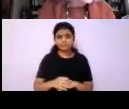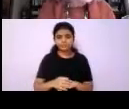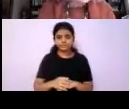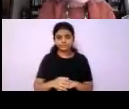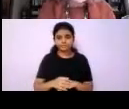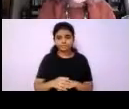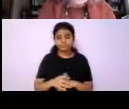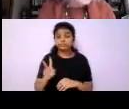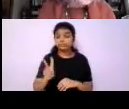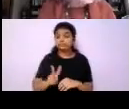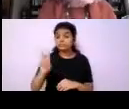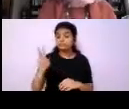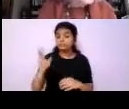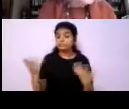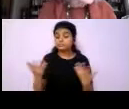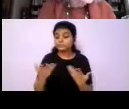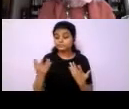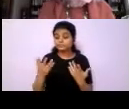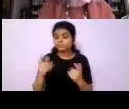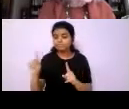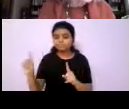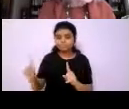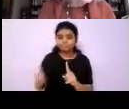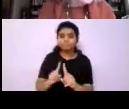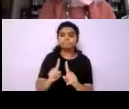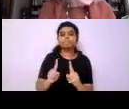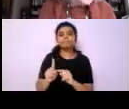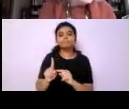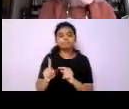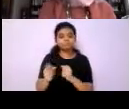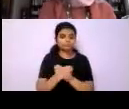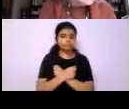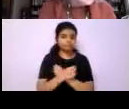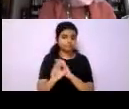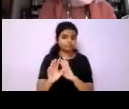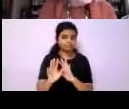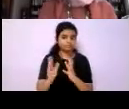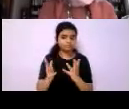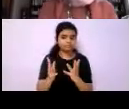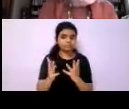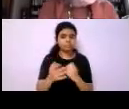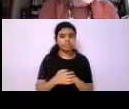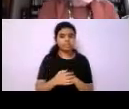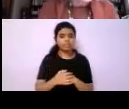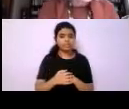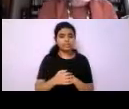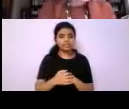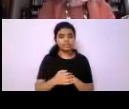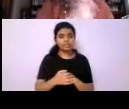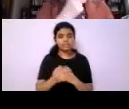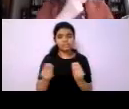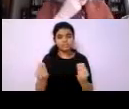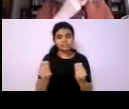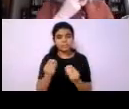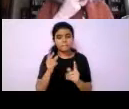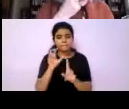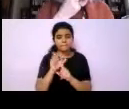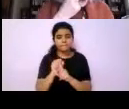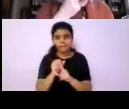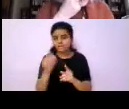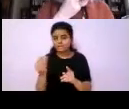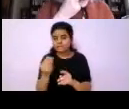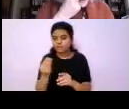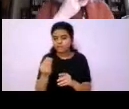work insofar as it was a labor of love. The logjam is, I believe, a feature of